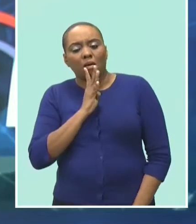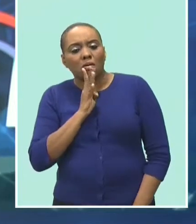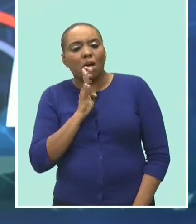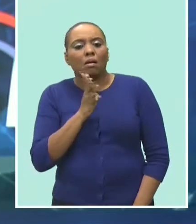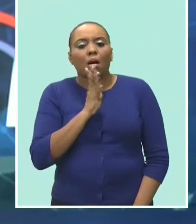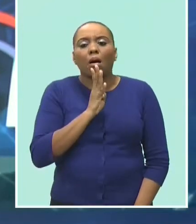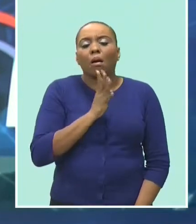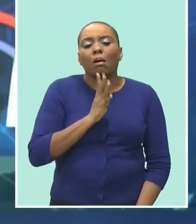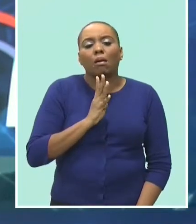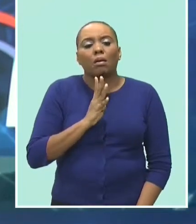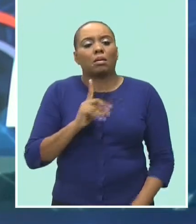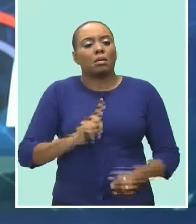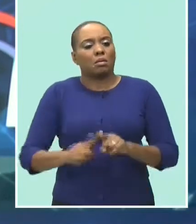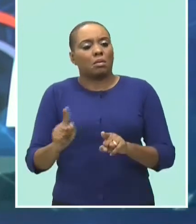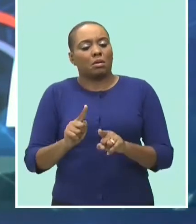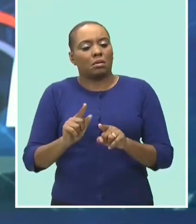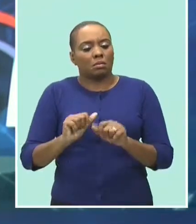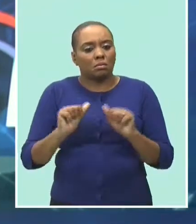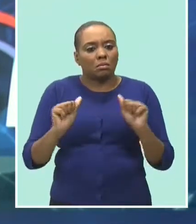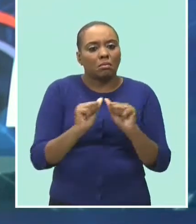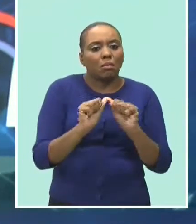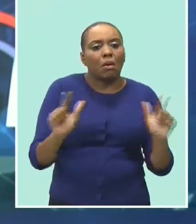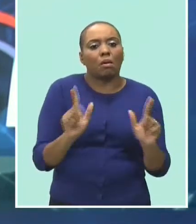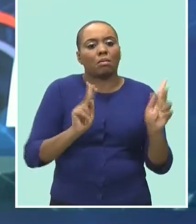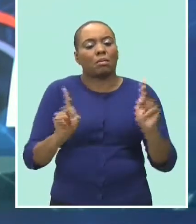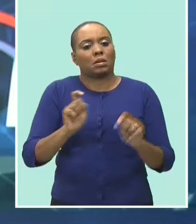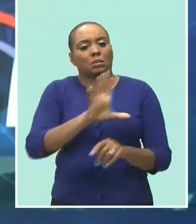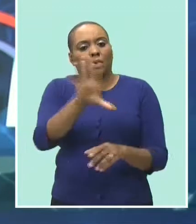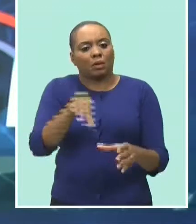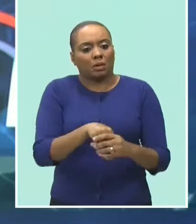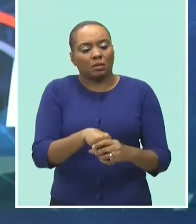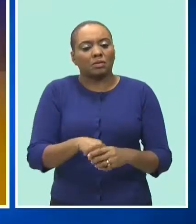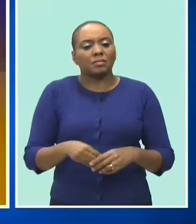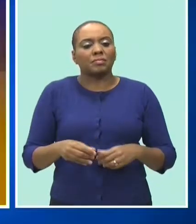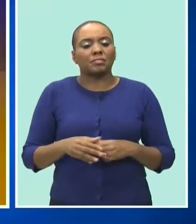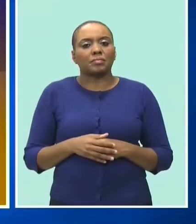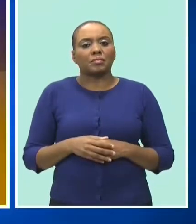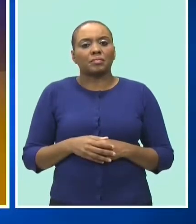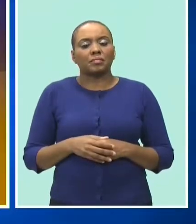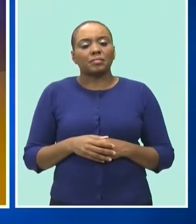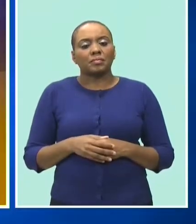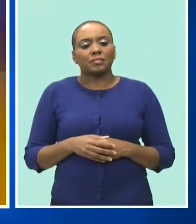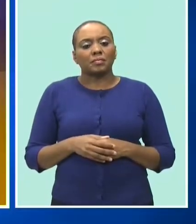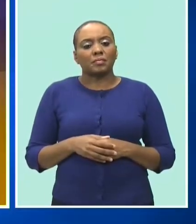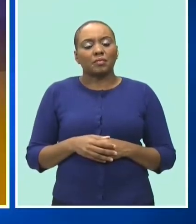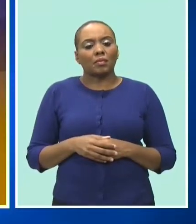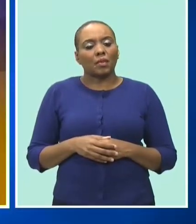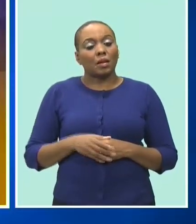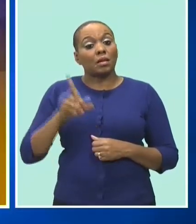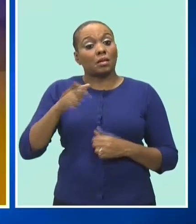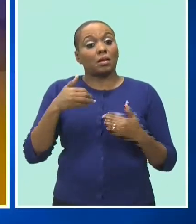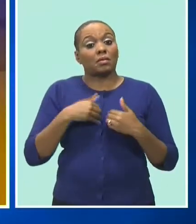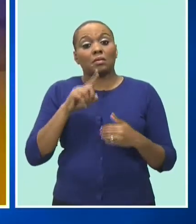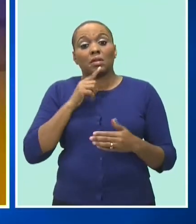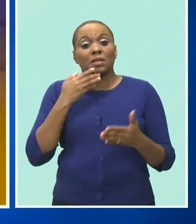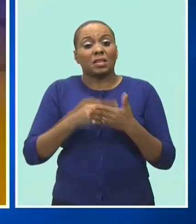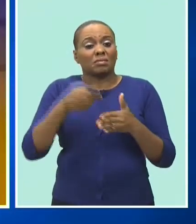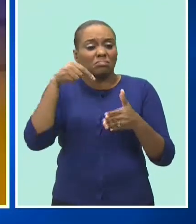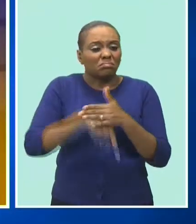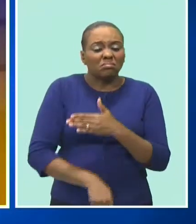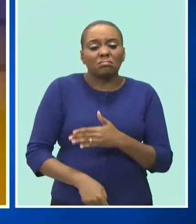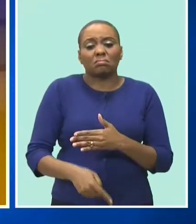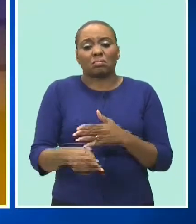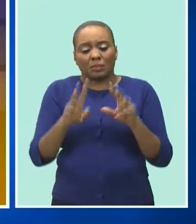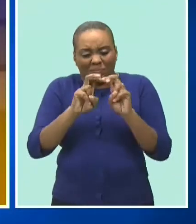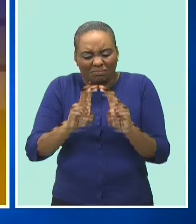the full buy-in of a wide cross-section of society. Having a deep analysis of what are the things that served us in